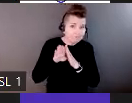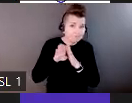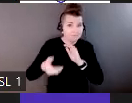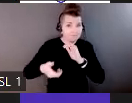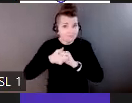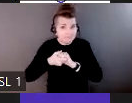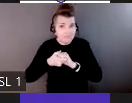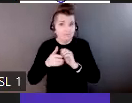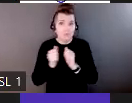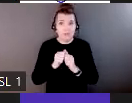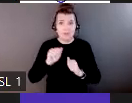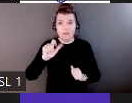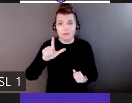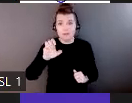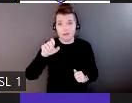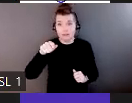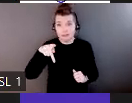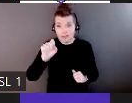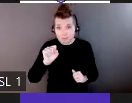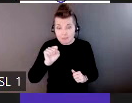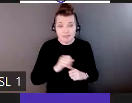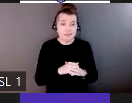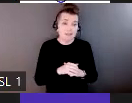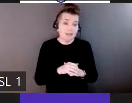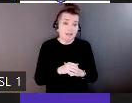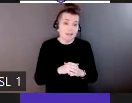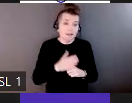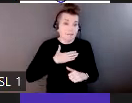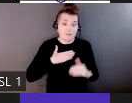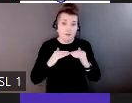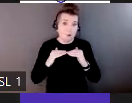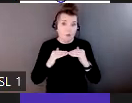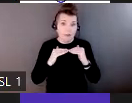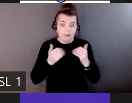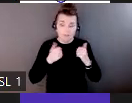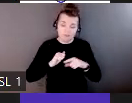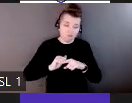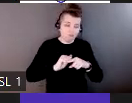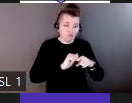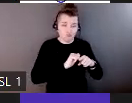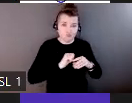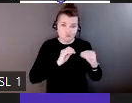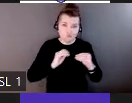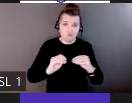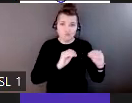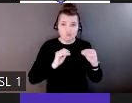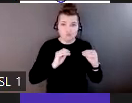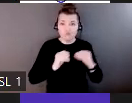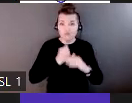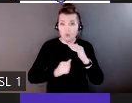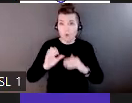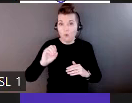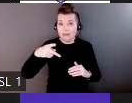partners in LEAPS, as well as others, my colleagues, we train and we teach on that program. OPC is a wonderful partner